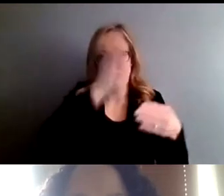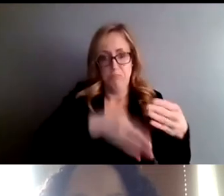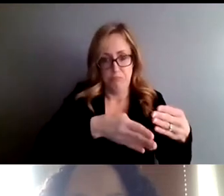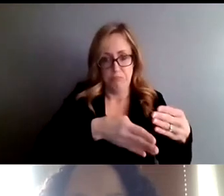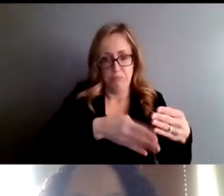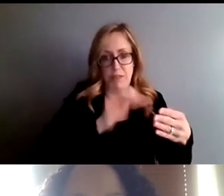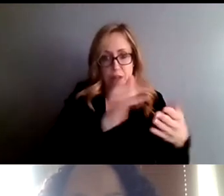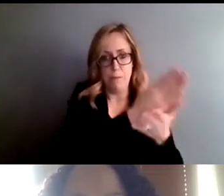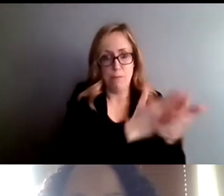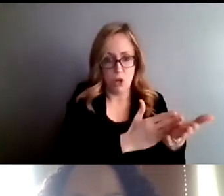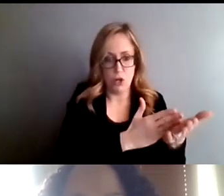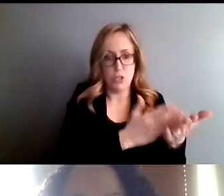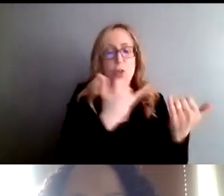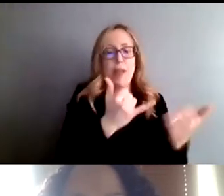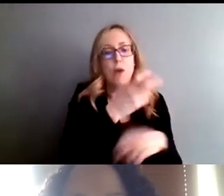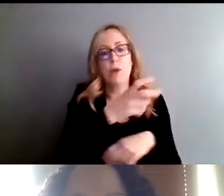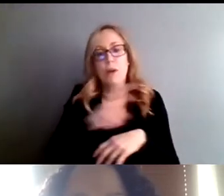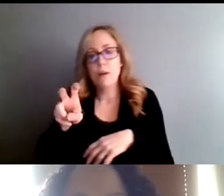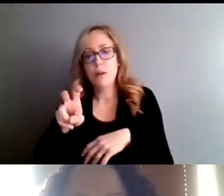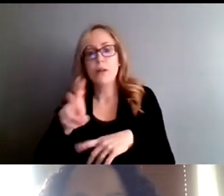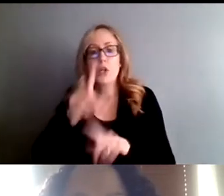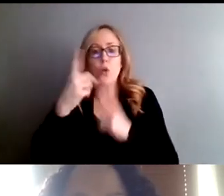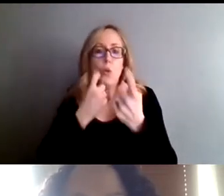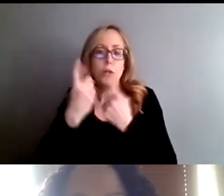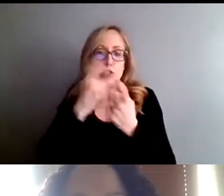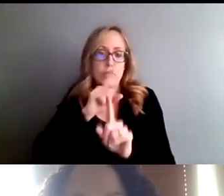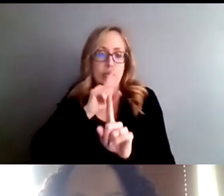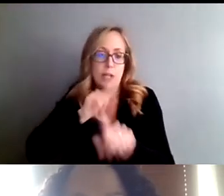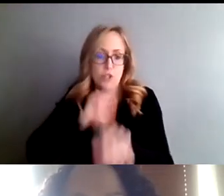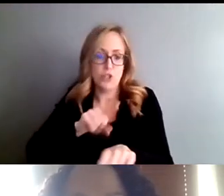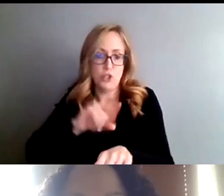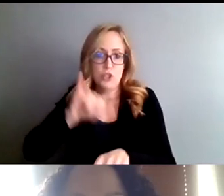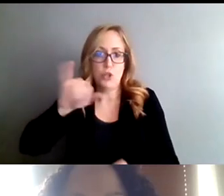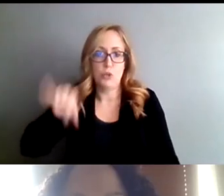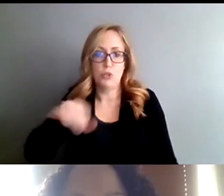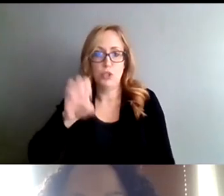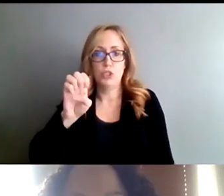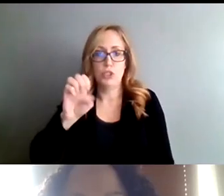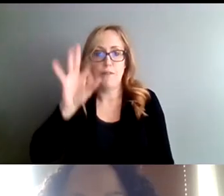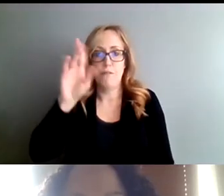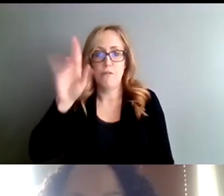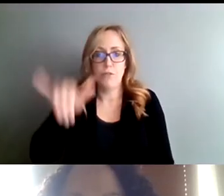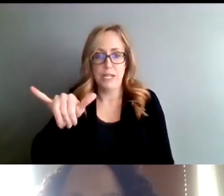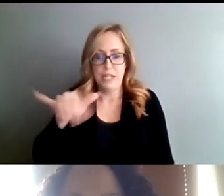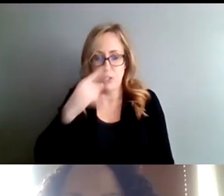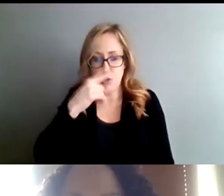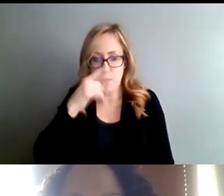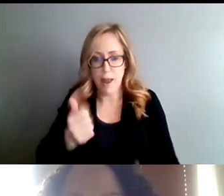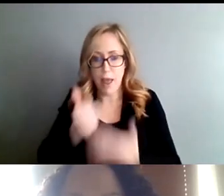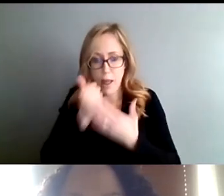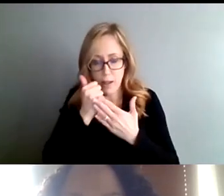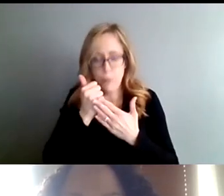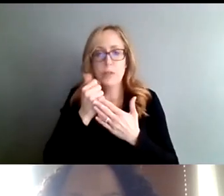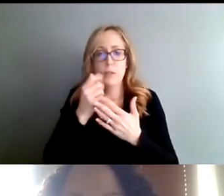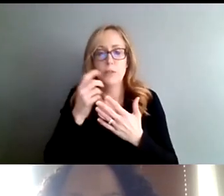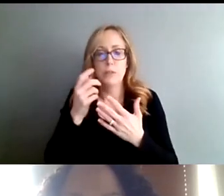we'll transition to a Q&A section. And Jeffrey, if you can help facilitate us through the questions that were asked in the